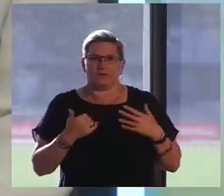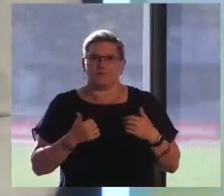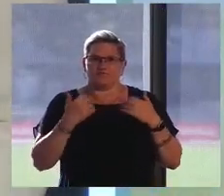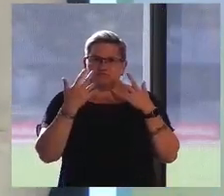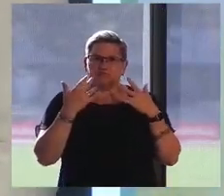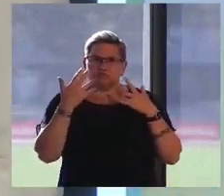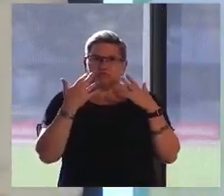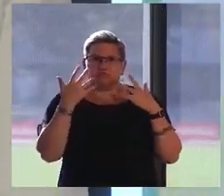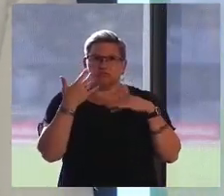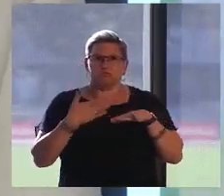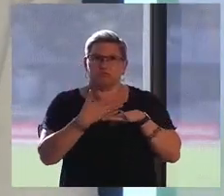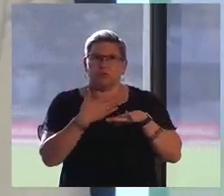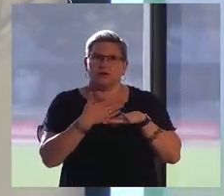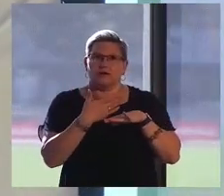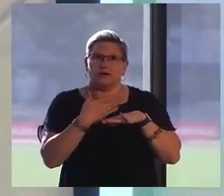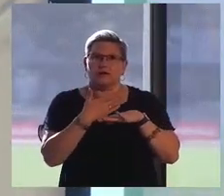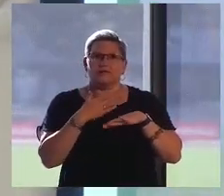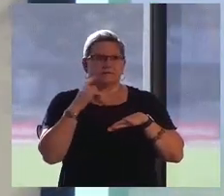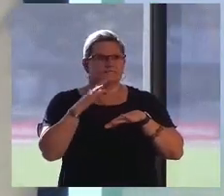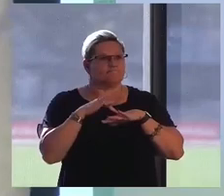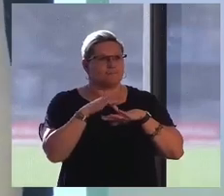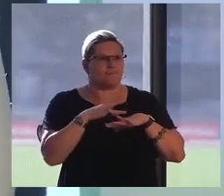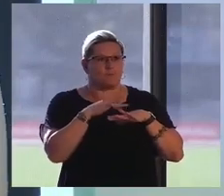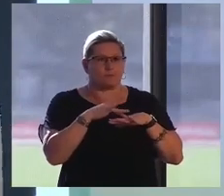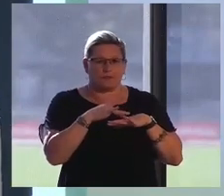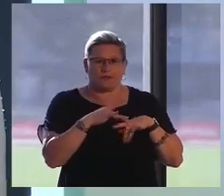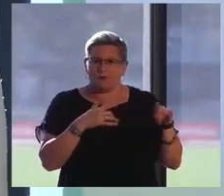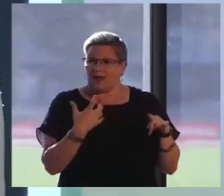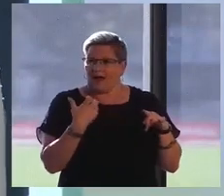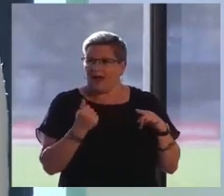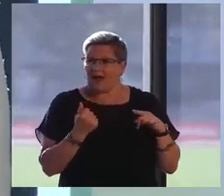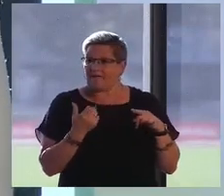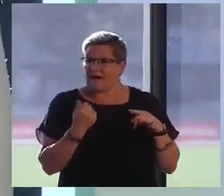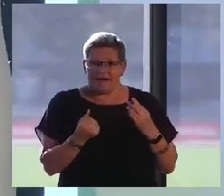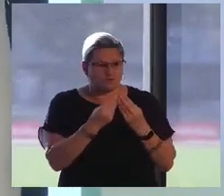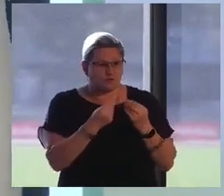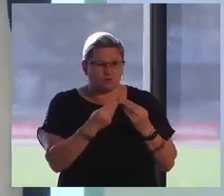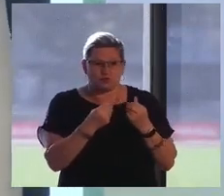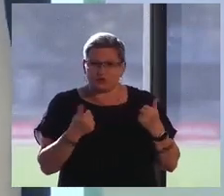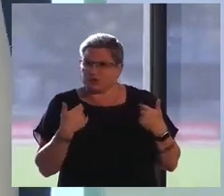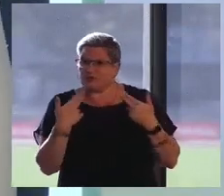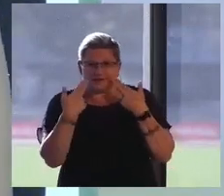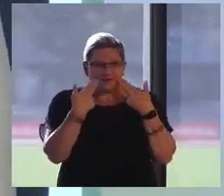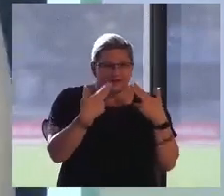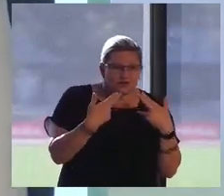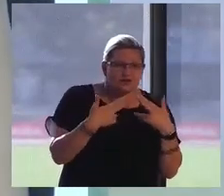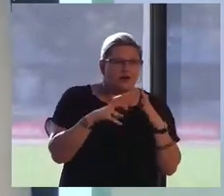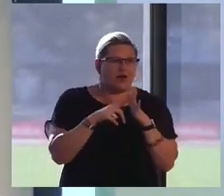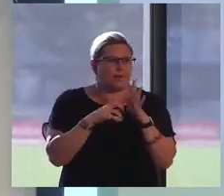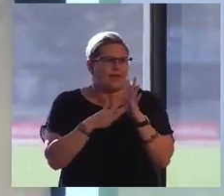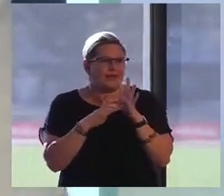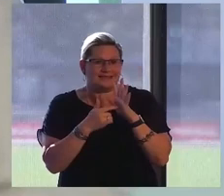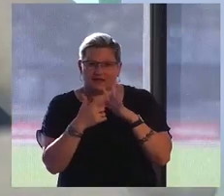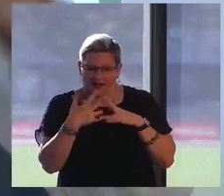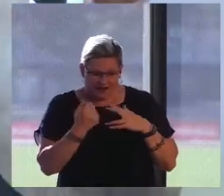time. Probably the first thing is that we have all the solutions, you know, on nature, on climate. We know what to do. It's not like